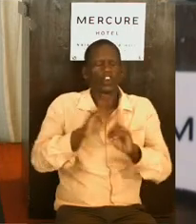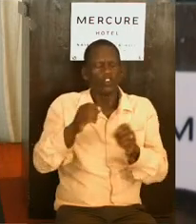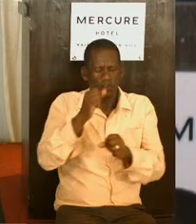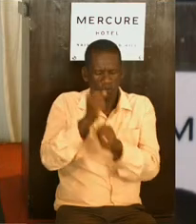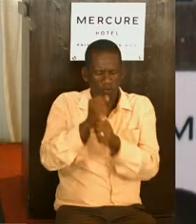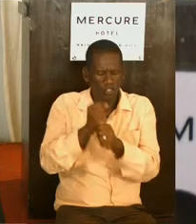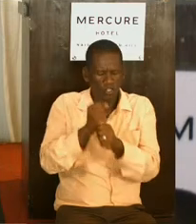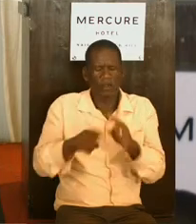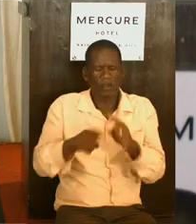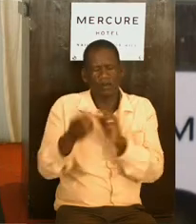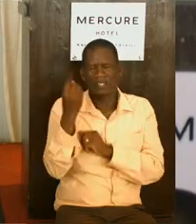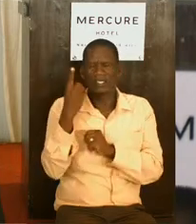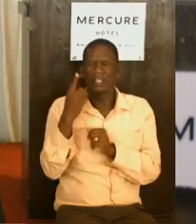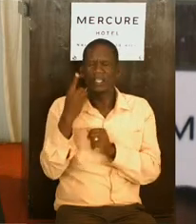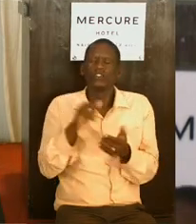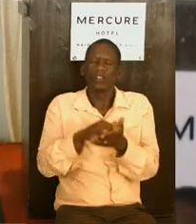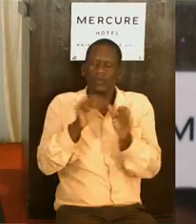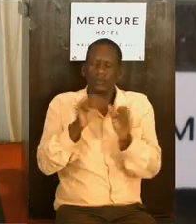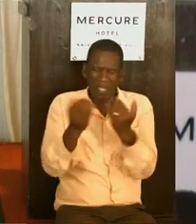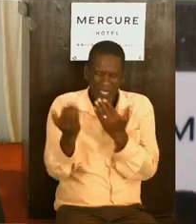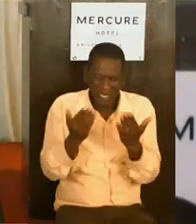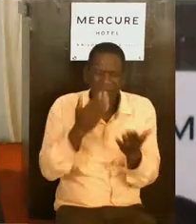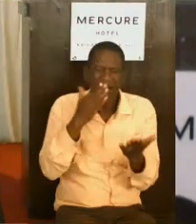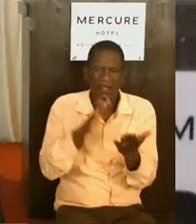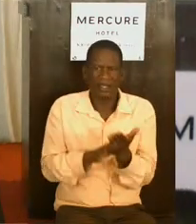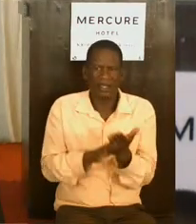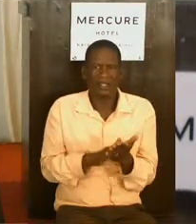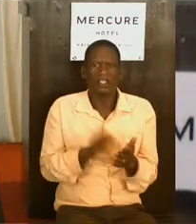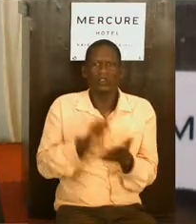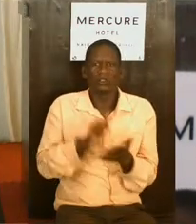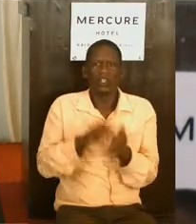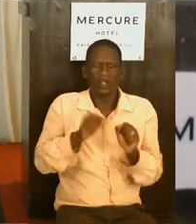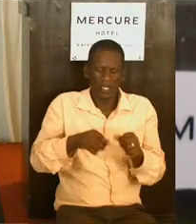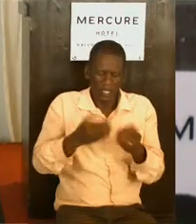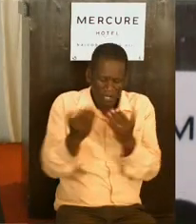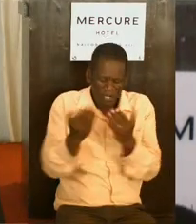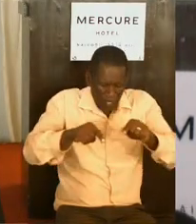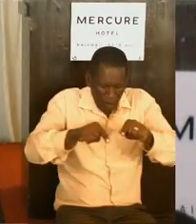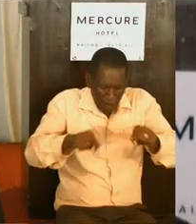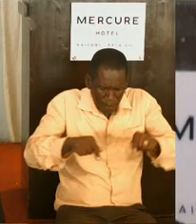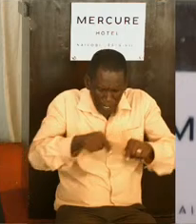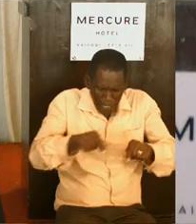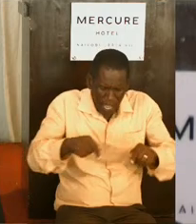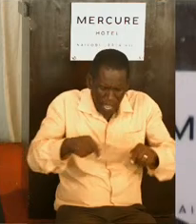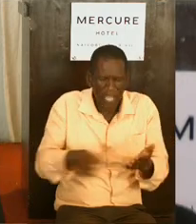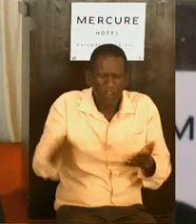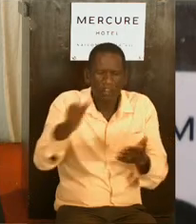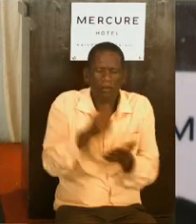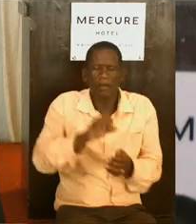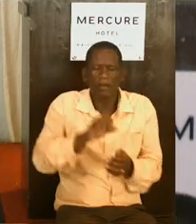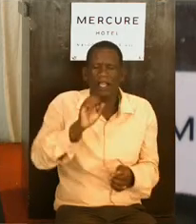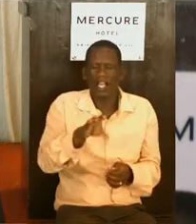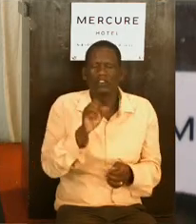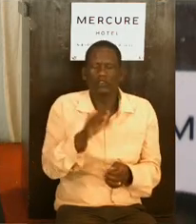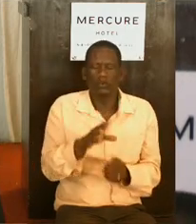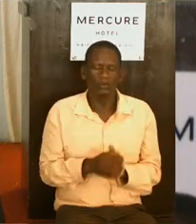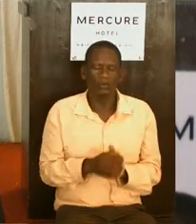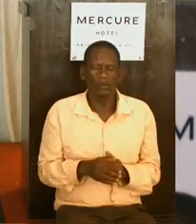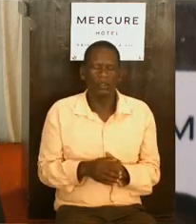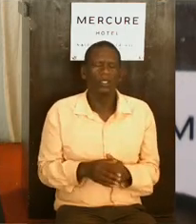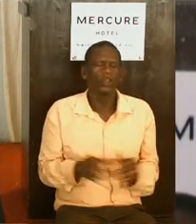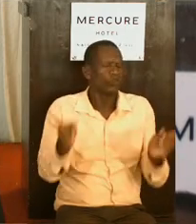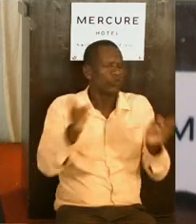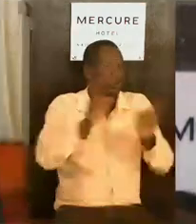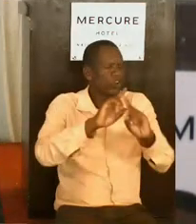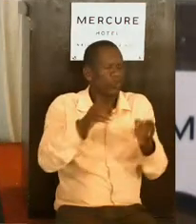functional but to be able to read meters so that you can be a meter reader and employed by the city council it was not